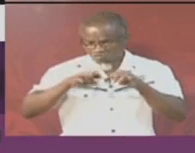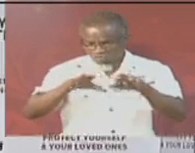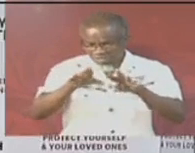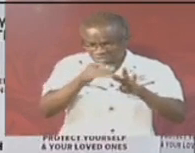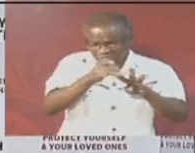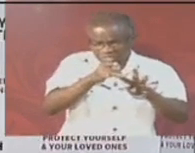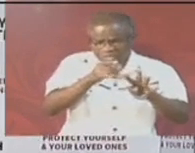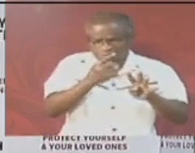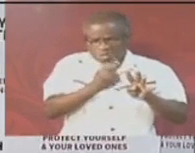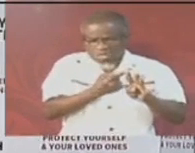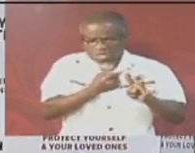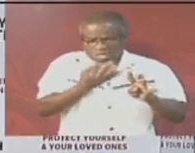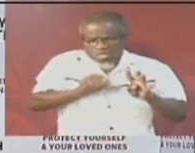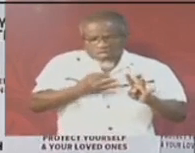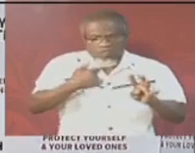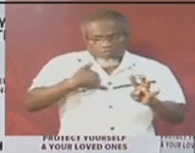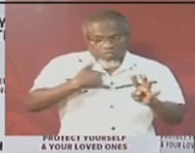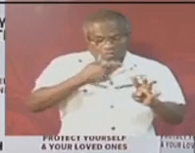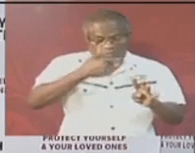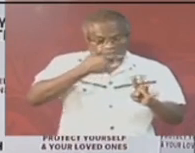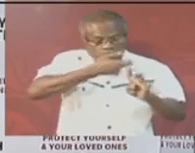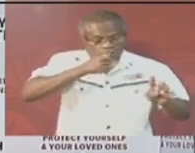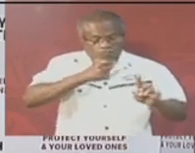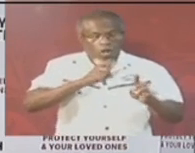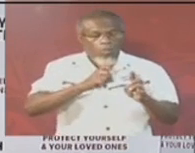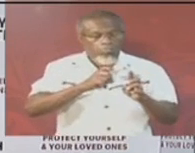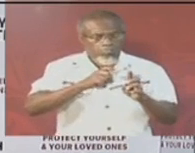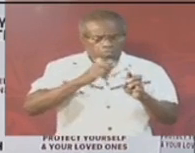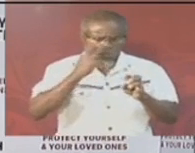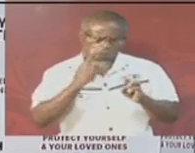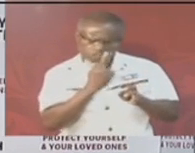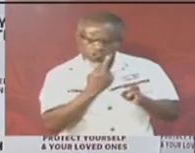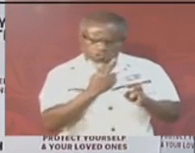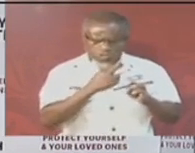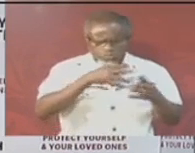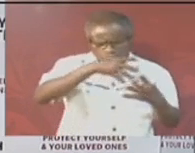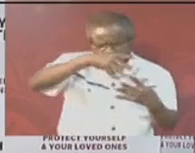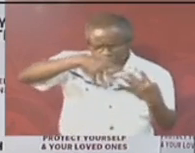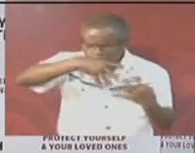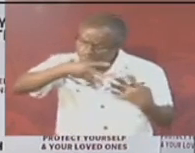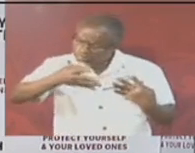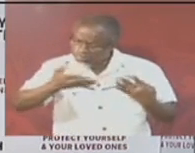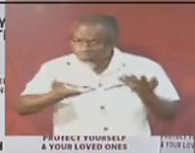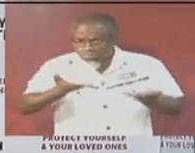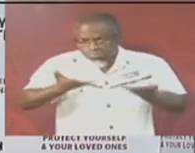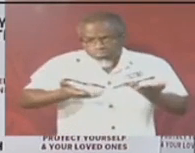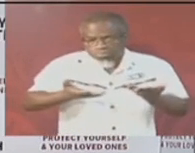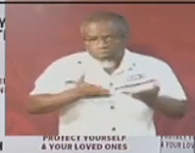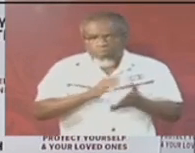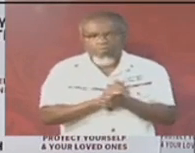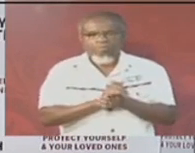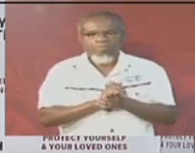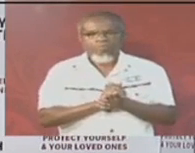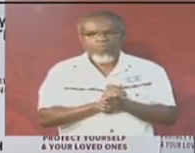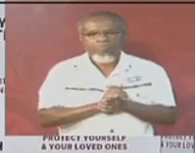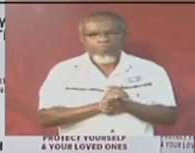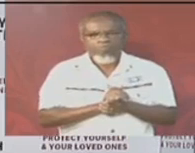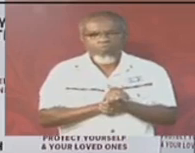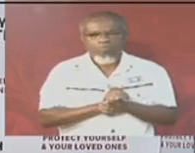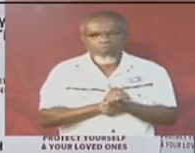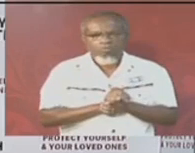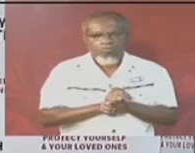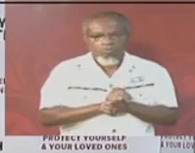so thank you. I will deal with the first question about update on vaccine negotiations. So I do, in fact, have before me a